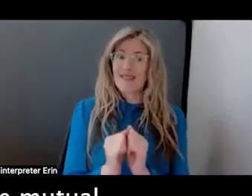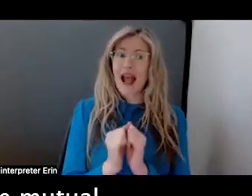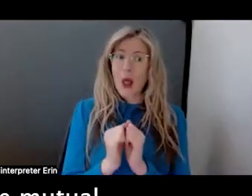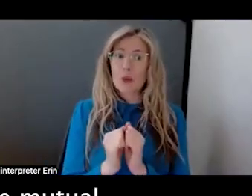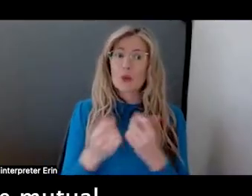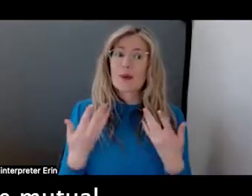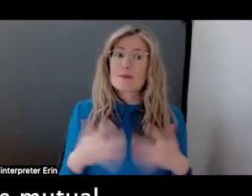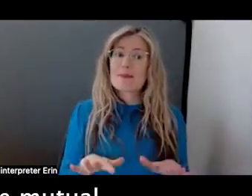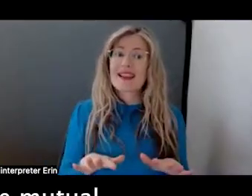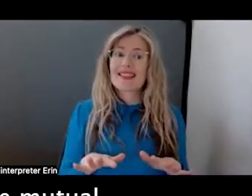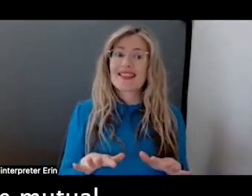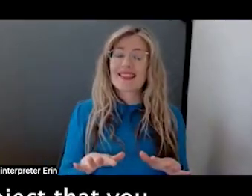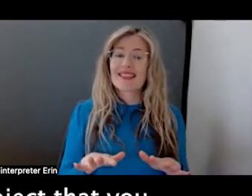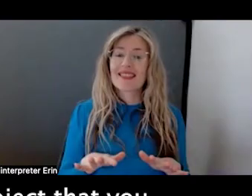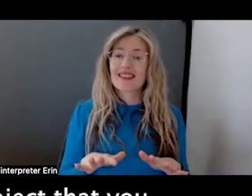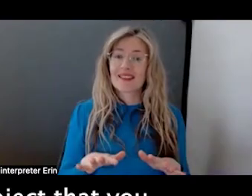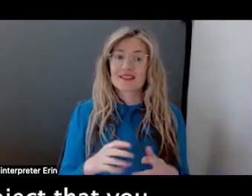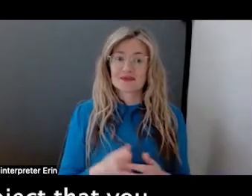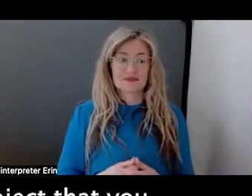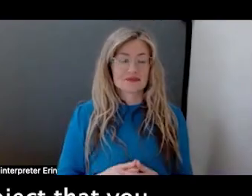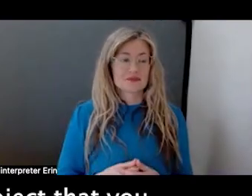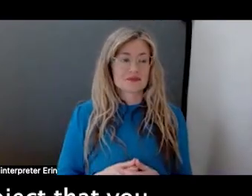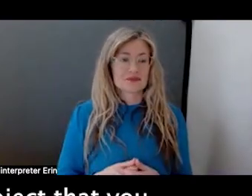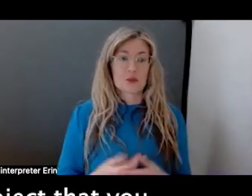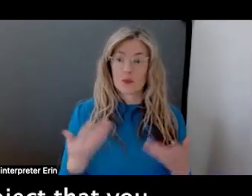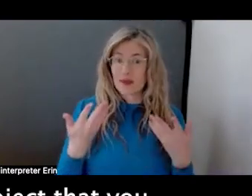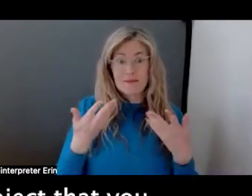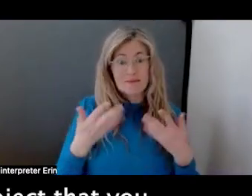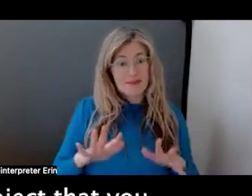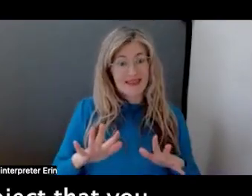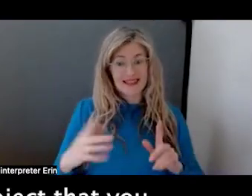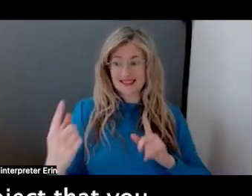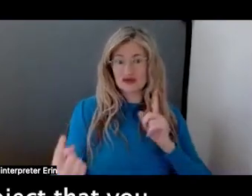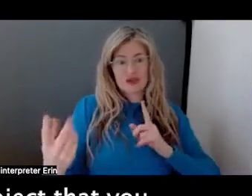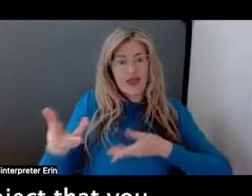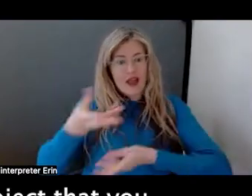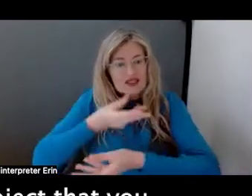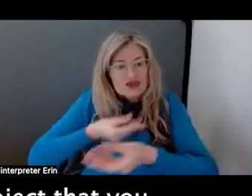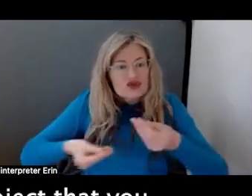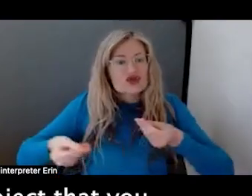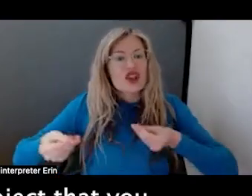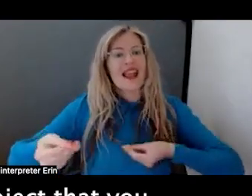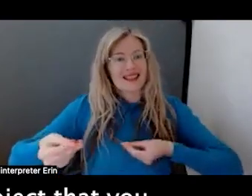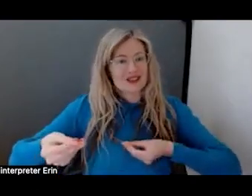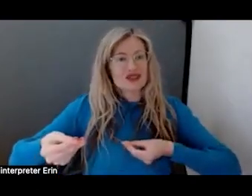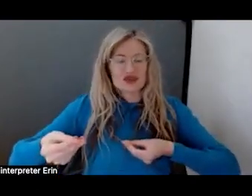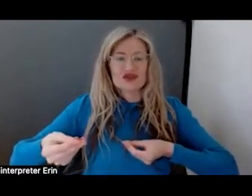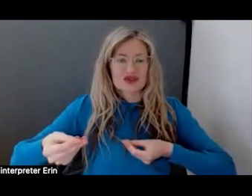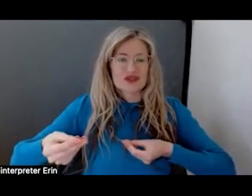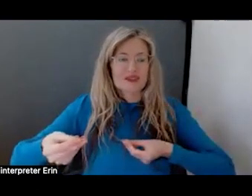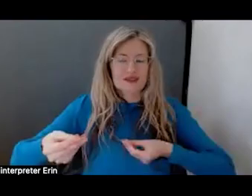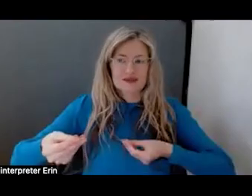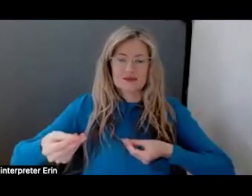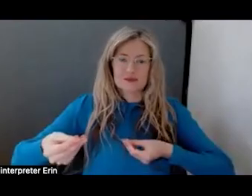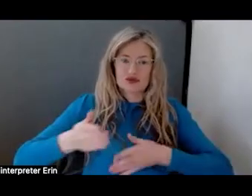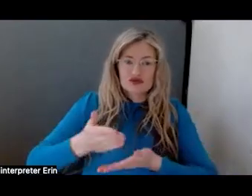and of the mutual experience and what you have given to the partners in the projects that you had. And